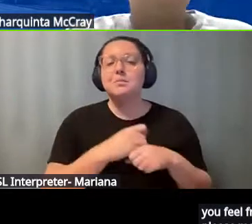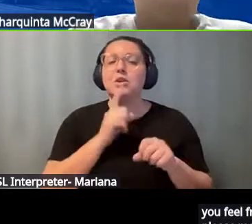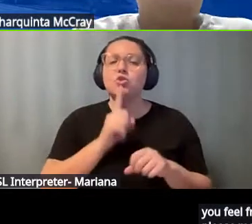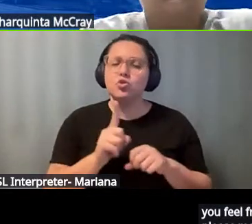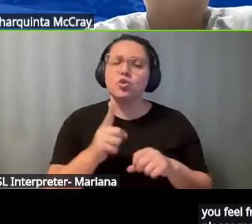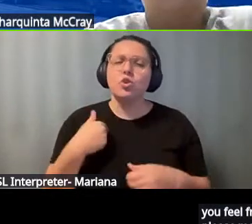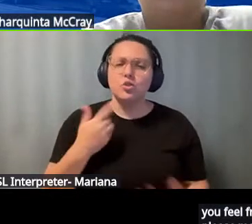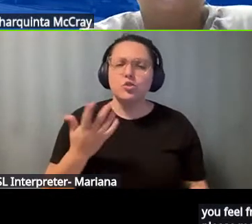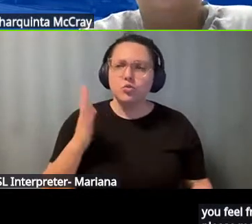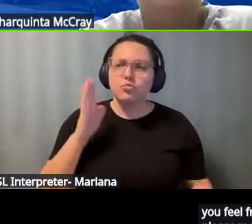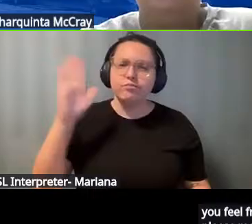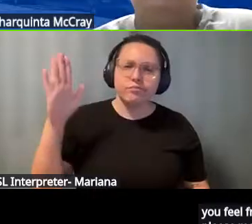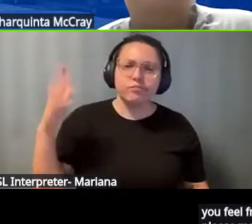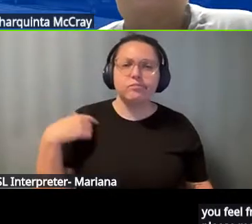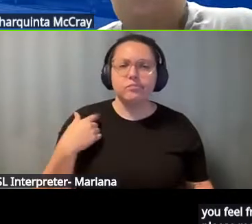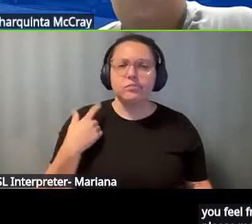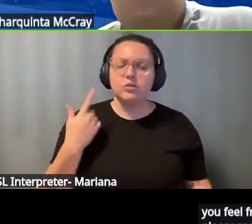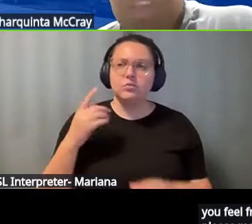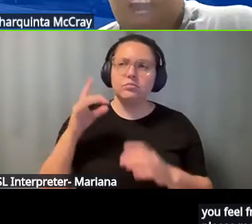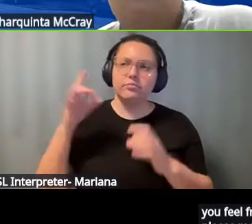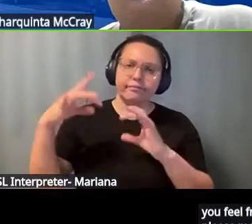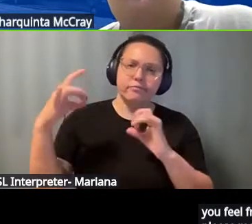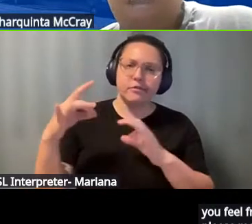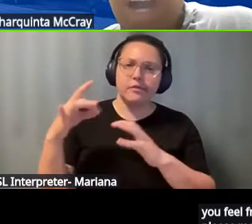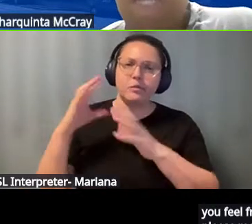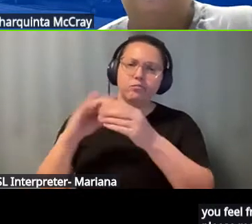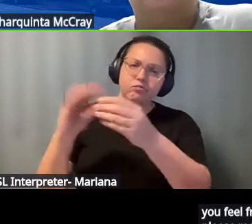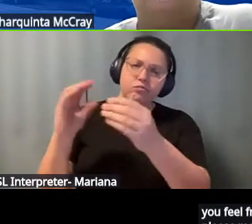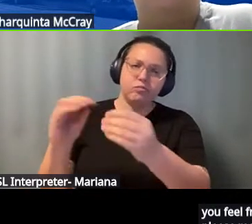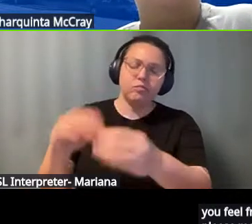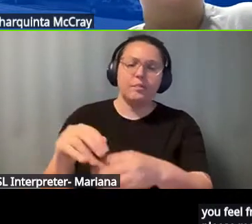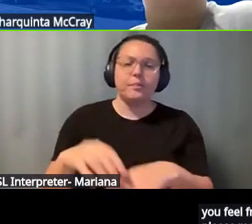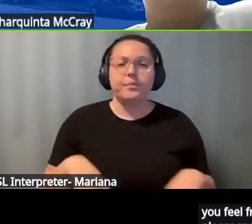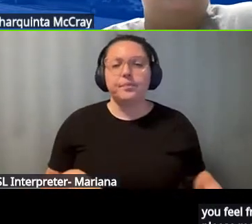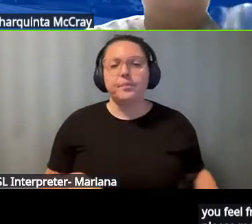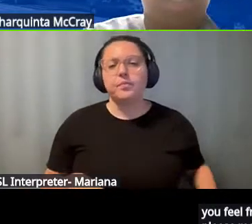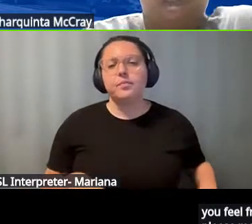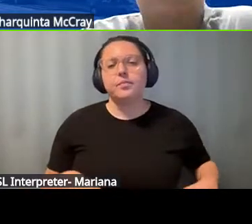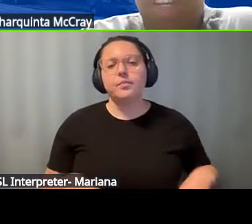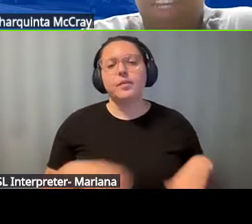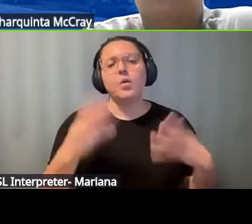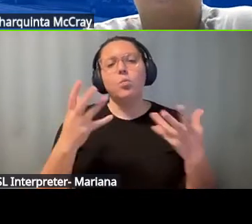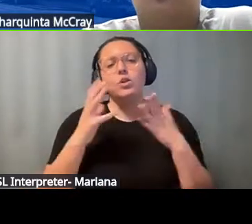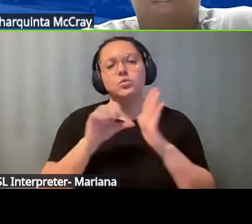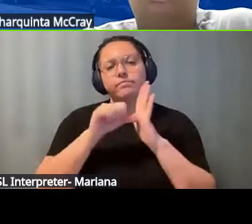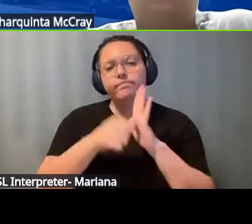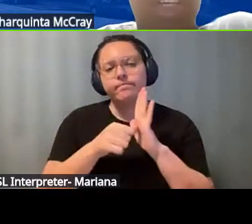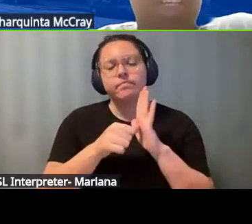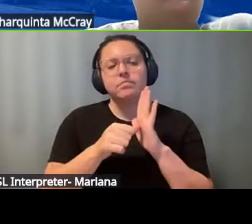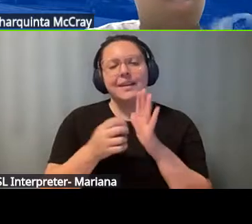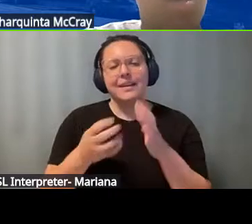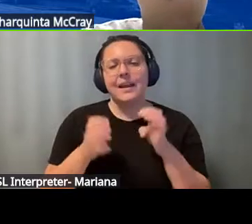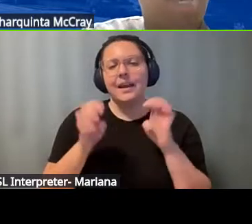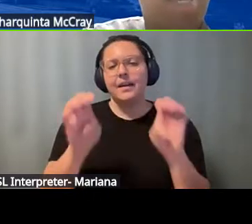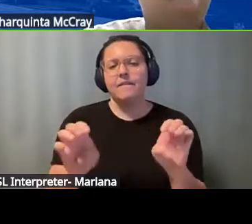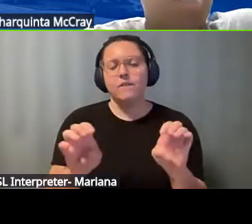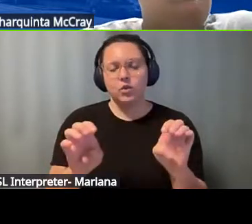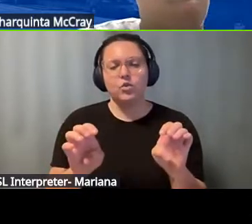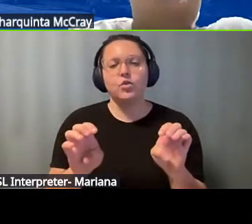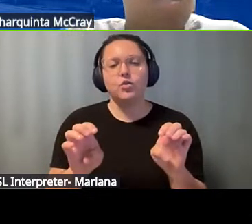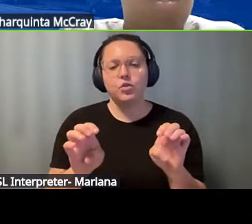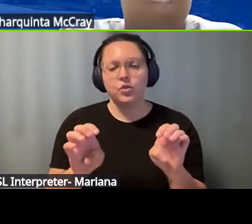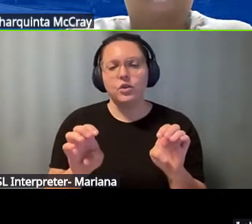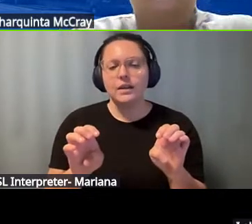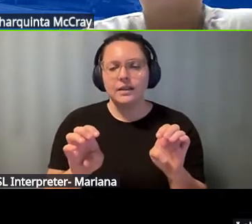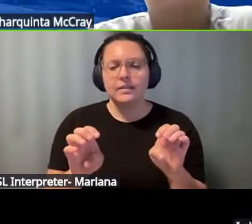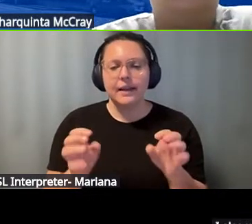voice heard and put any feedback in there. I also want to highlight an effort that was a combination with Ward 8 Woods. We